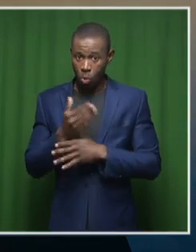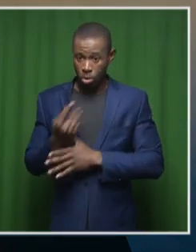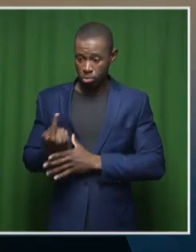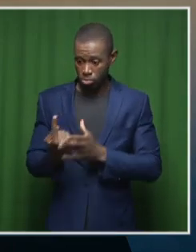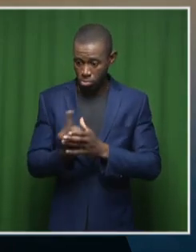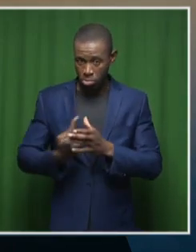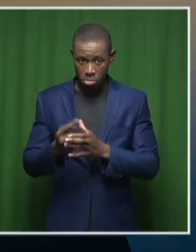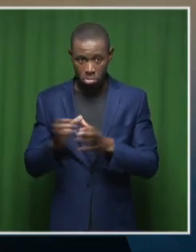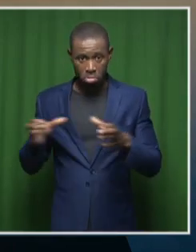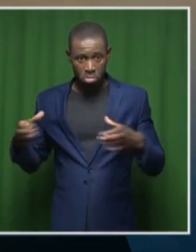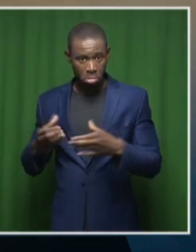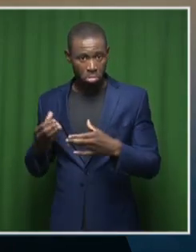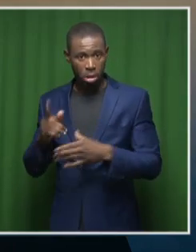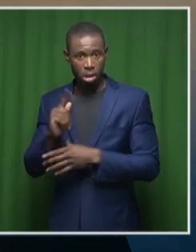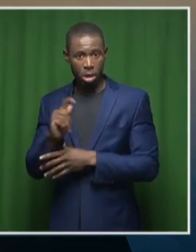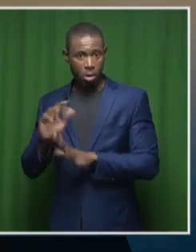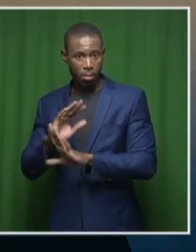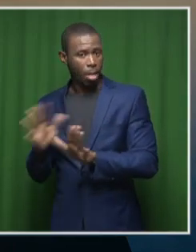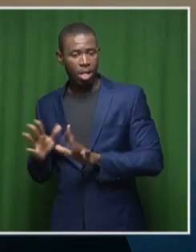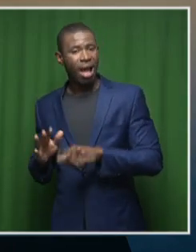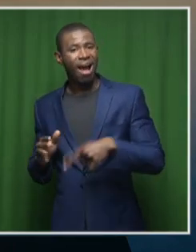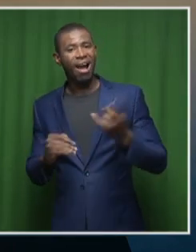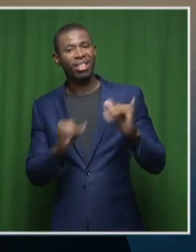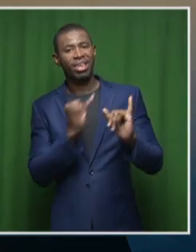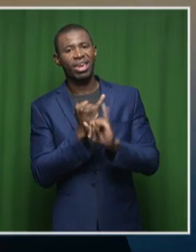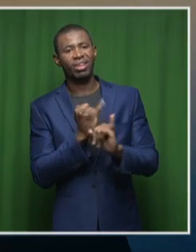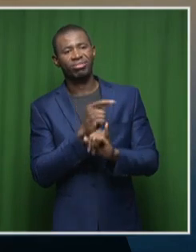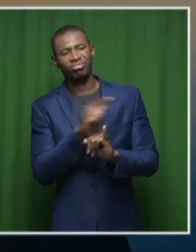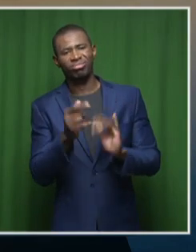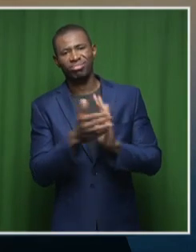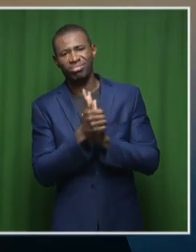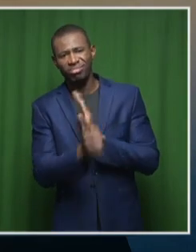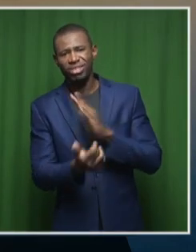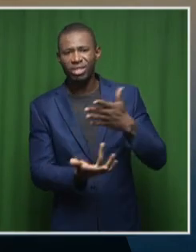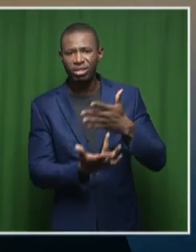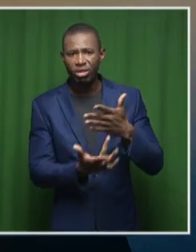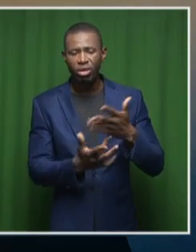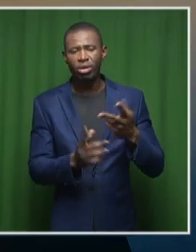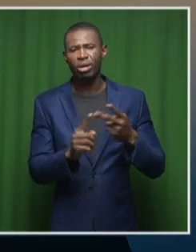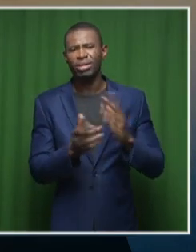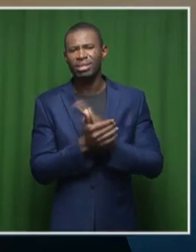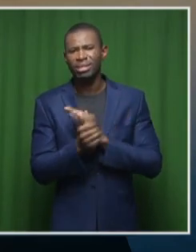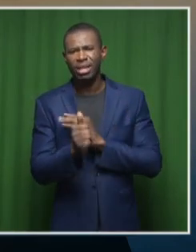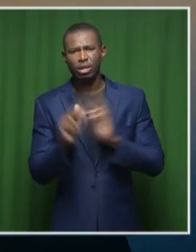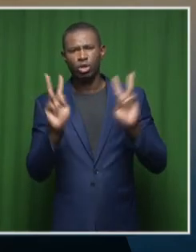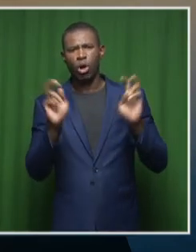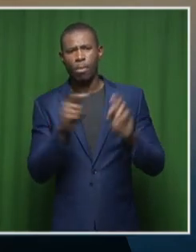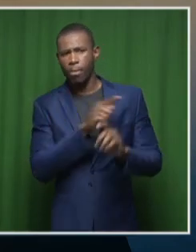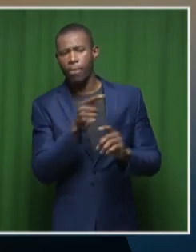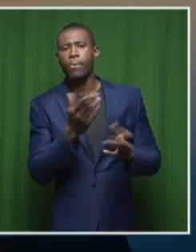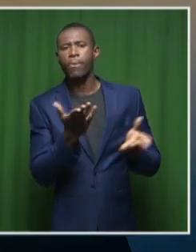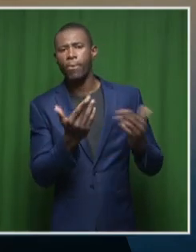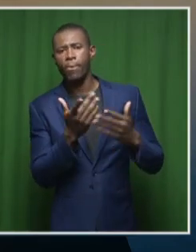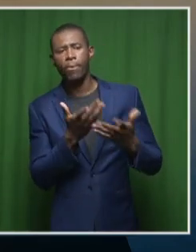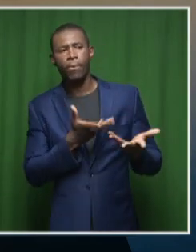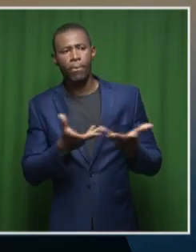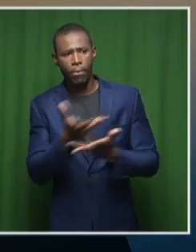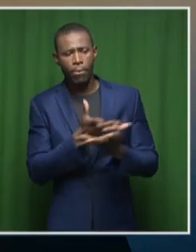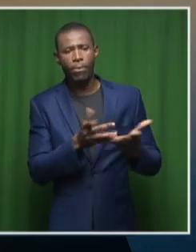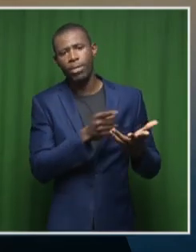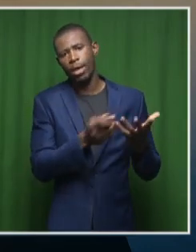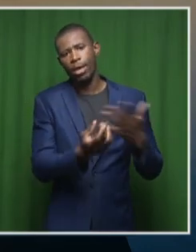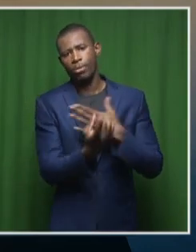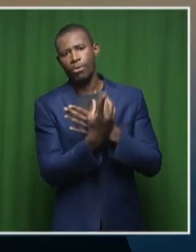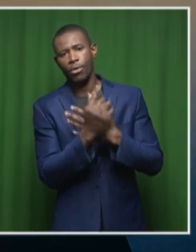with stakeholders in the industry that are experts on these issues and these topics, and that's what the Safety Center looks like, essentially.